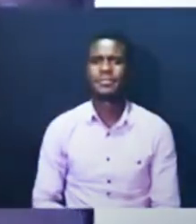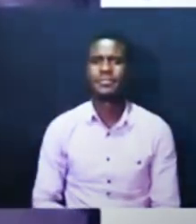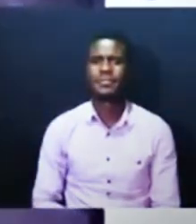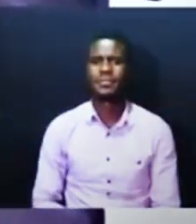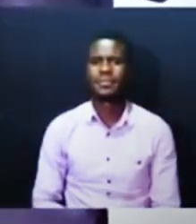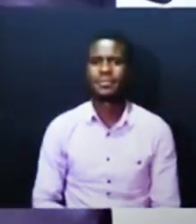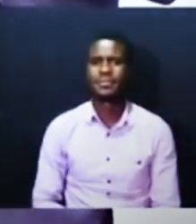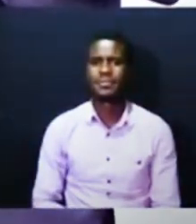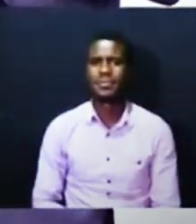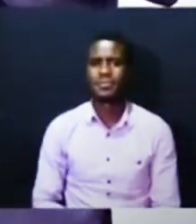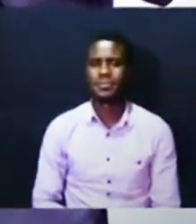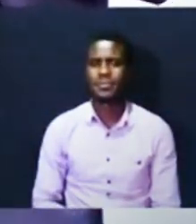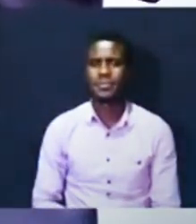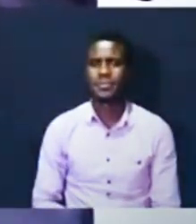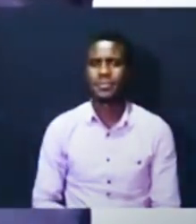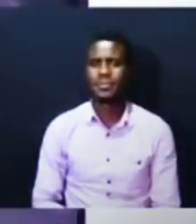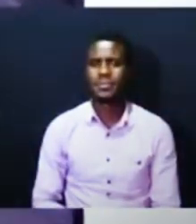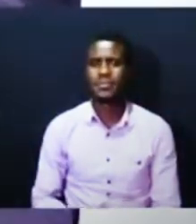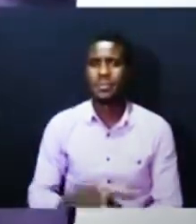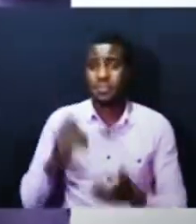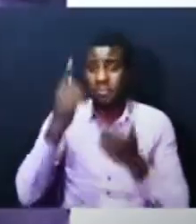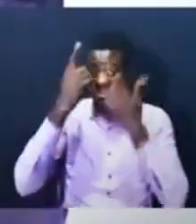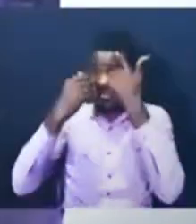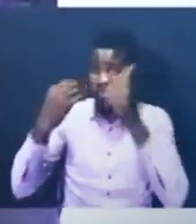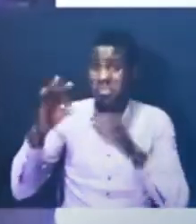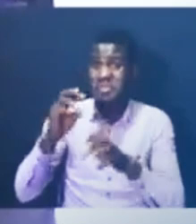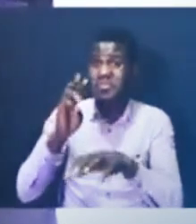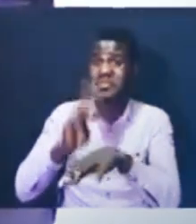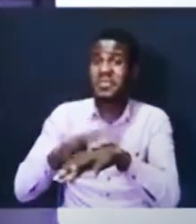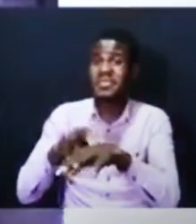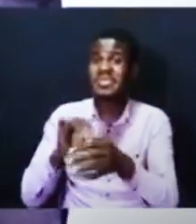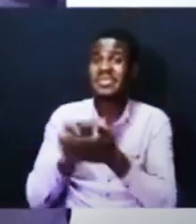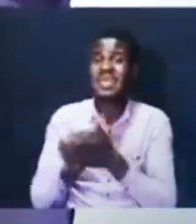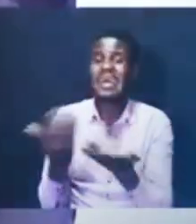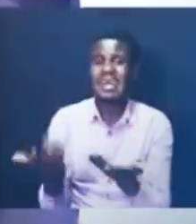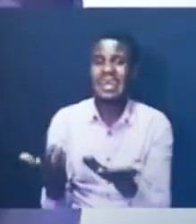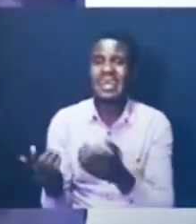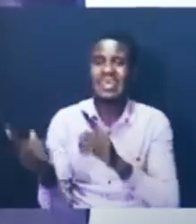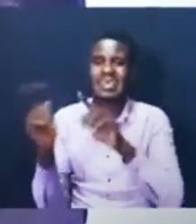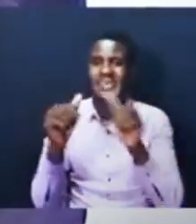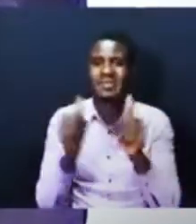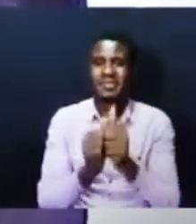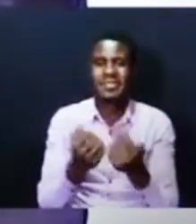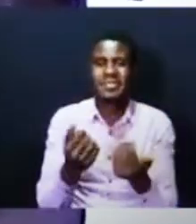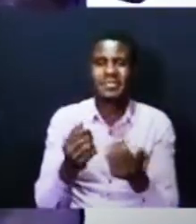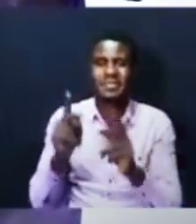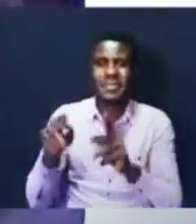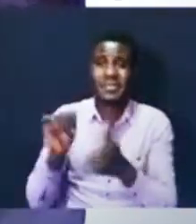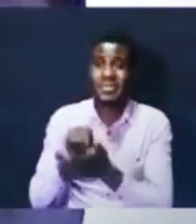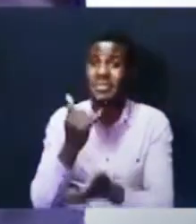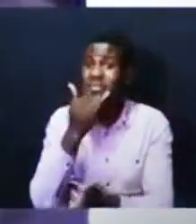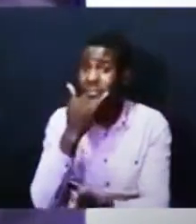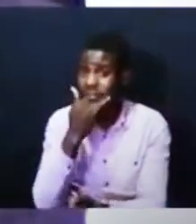Because of the woes that confront the offender, people want to play it safe. And